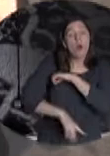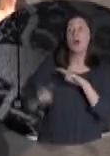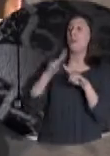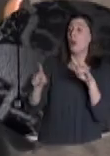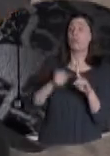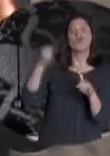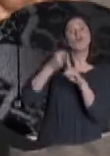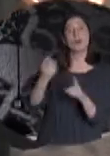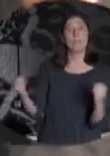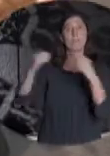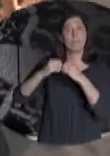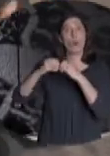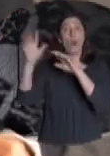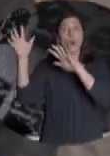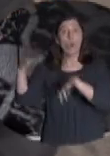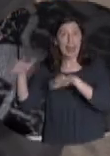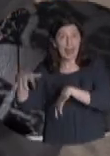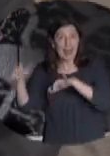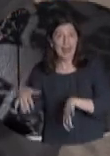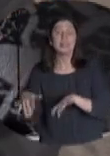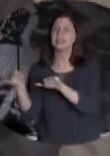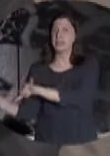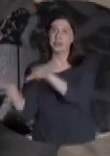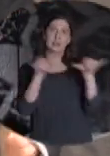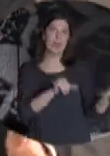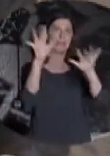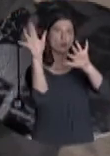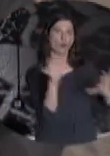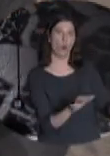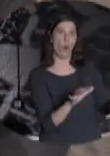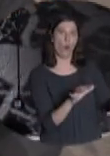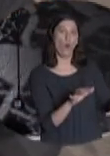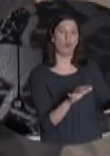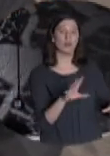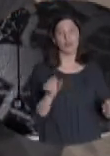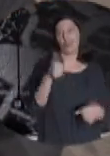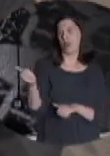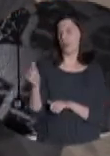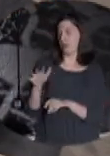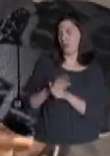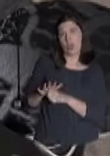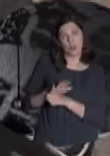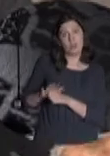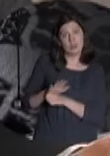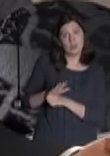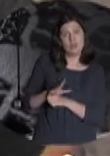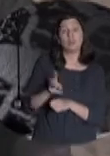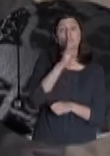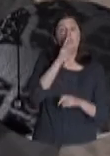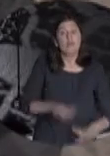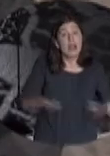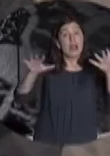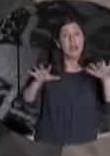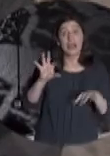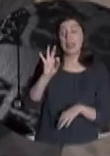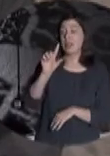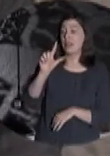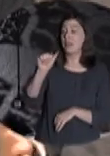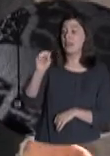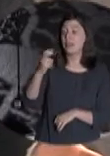more rain in some of the same areas that are affected by lake effect snow than you would in other parts of our community. There's also flooding and flash